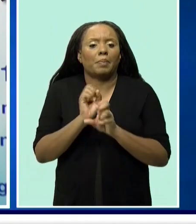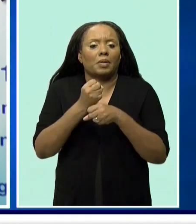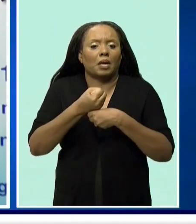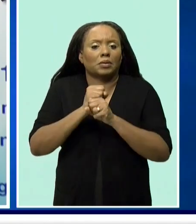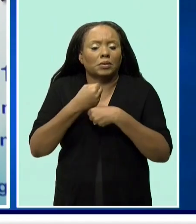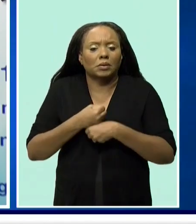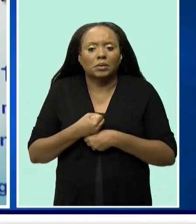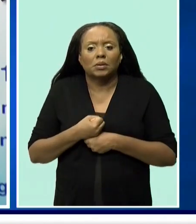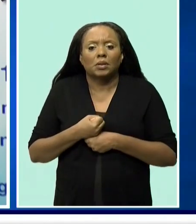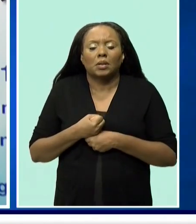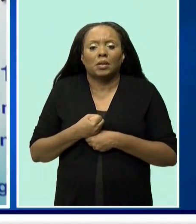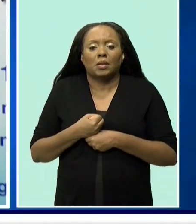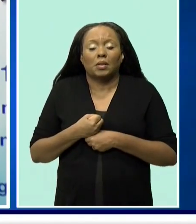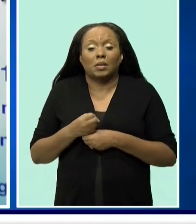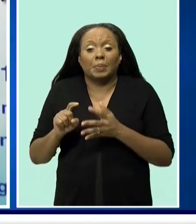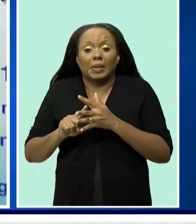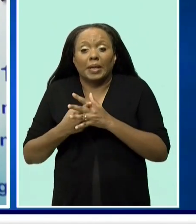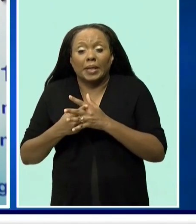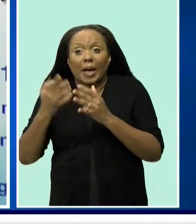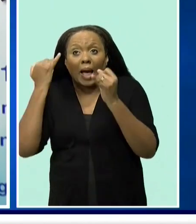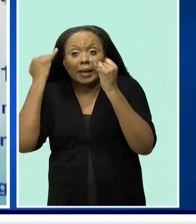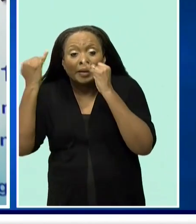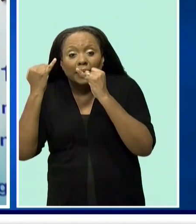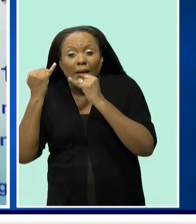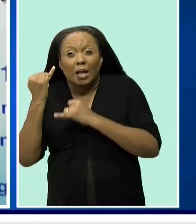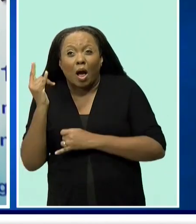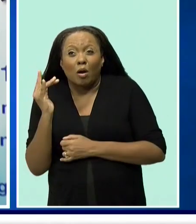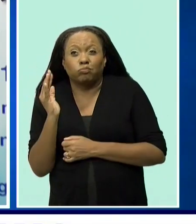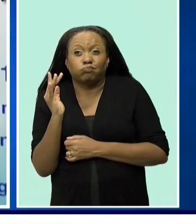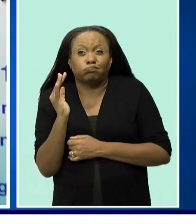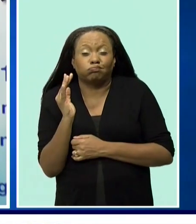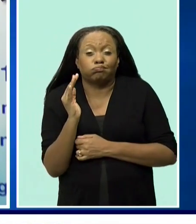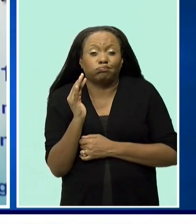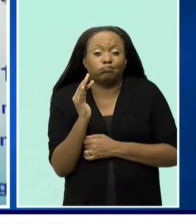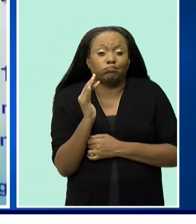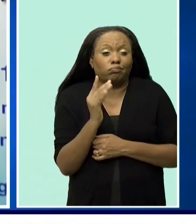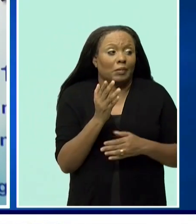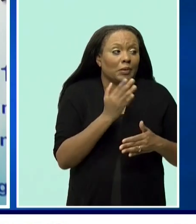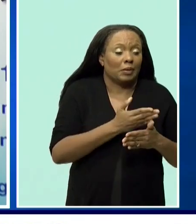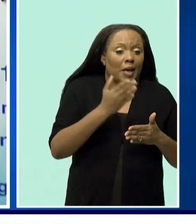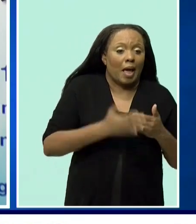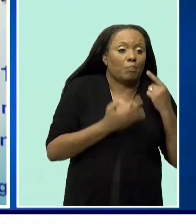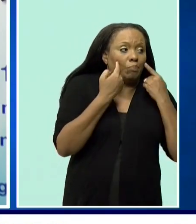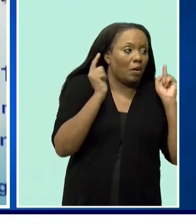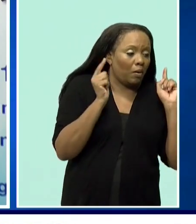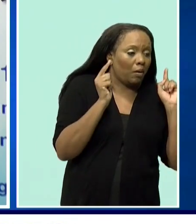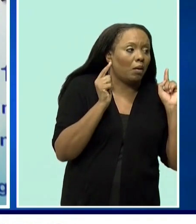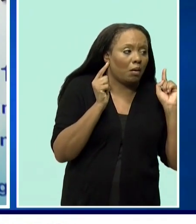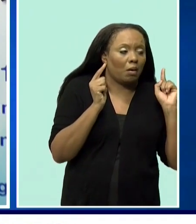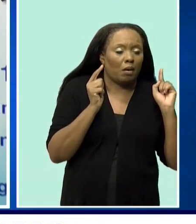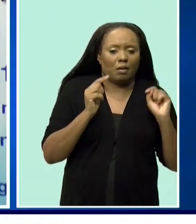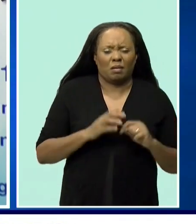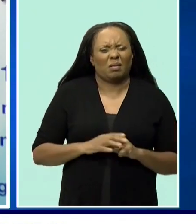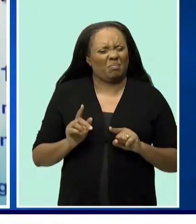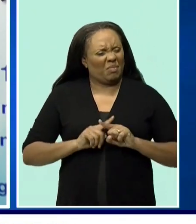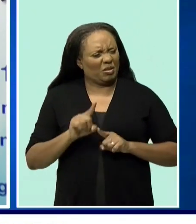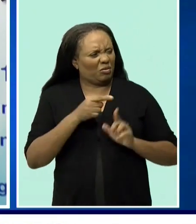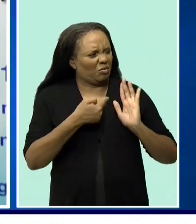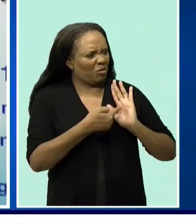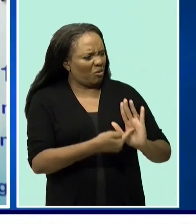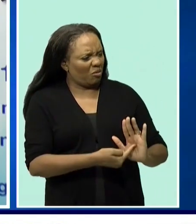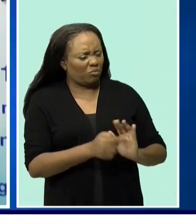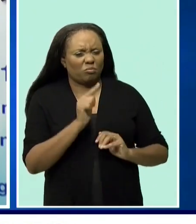conception and in their execution, but also in addressing the real